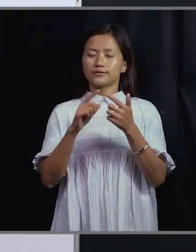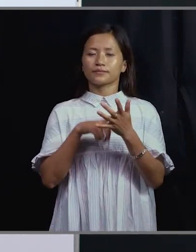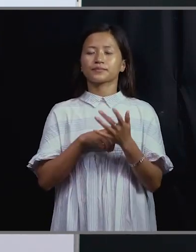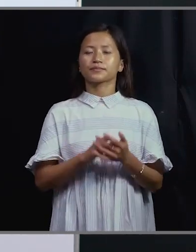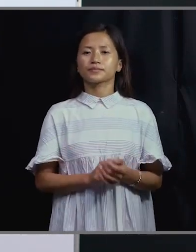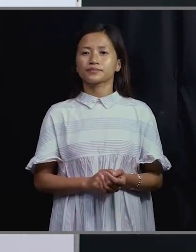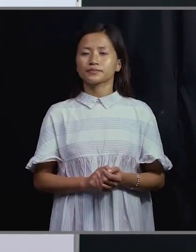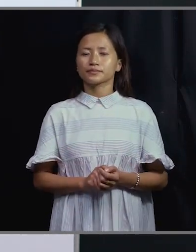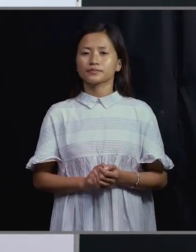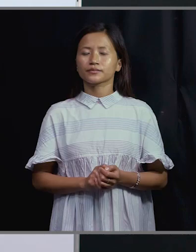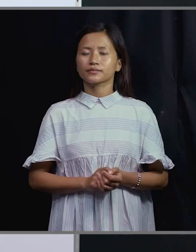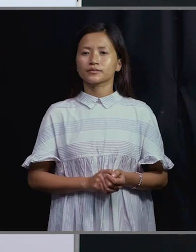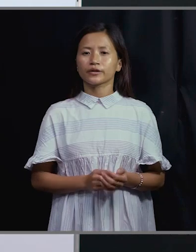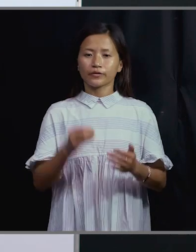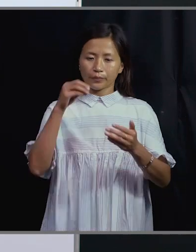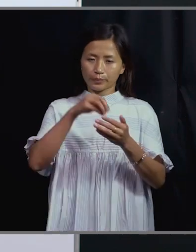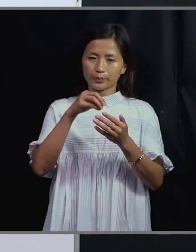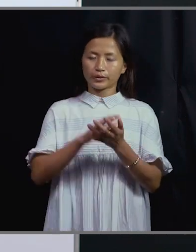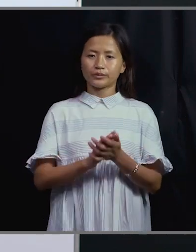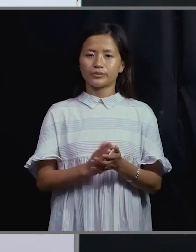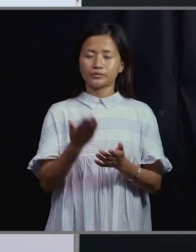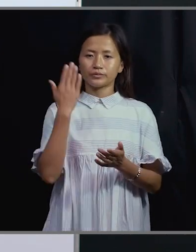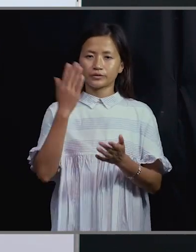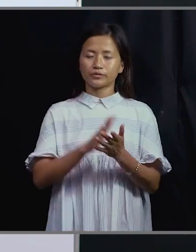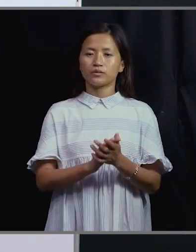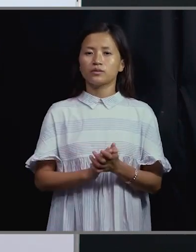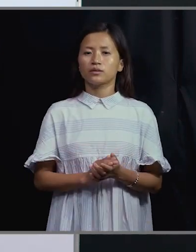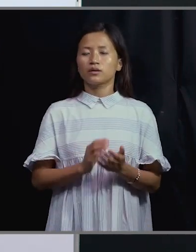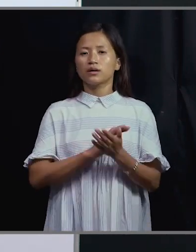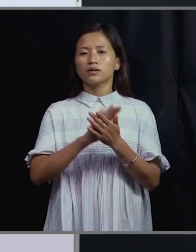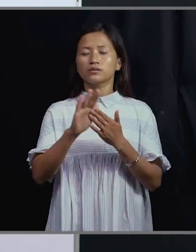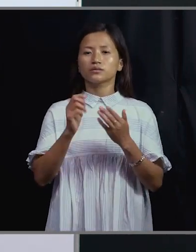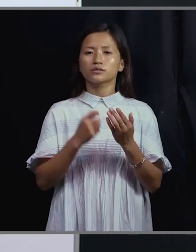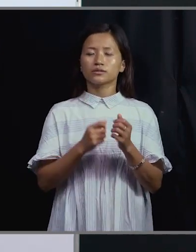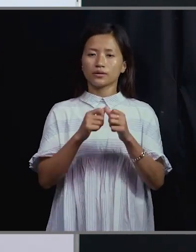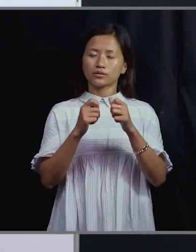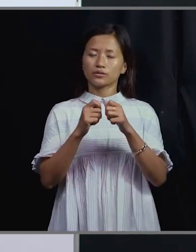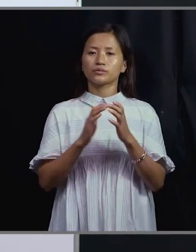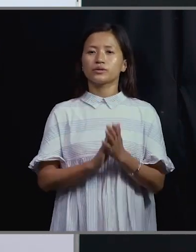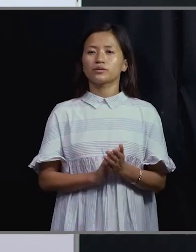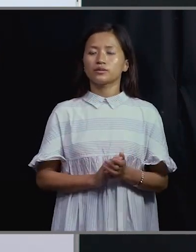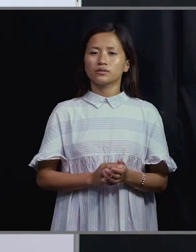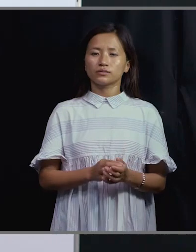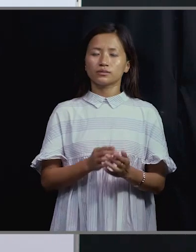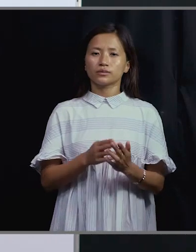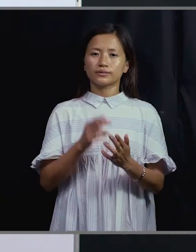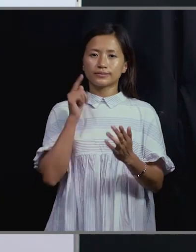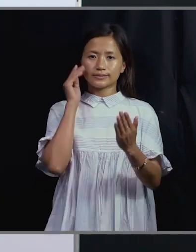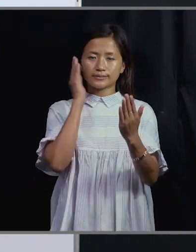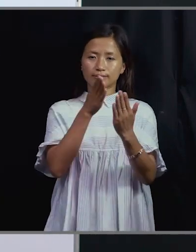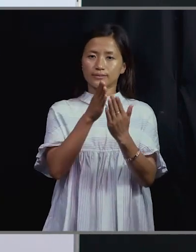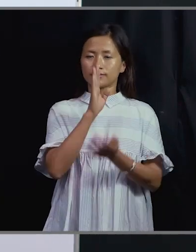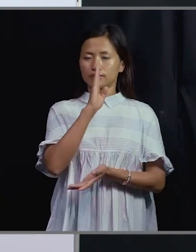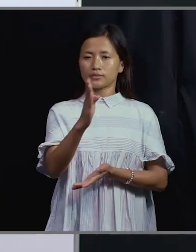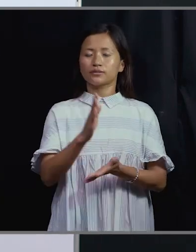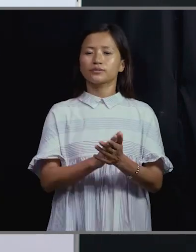Now, as I've mentioned before, the halogen atom on the ring here will direct the incoming electrophile